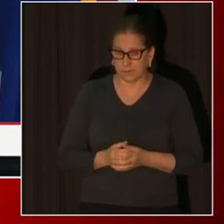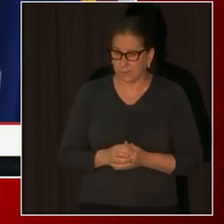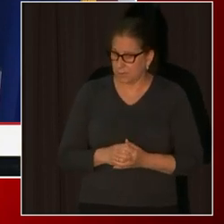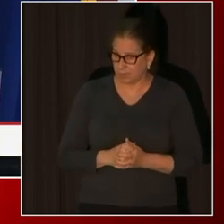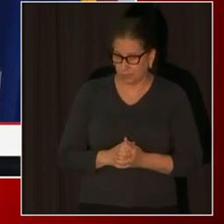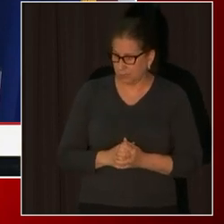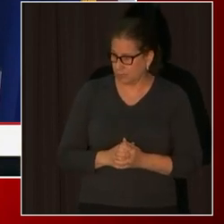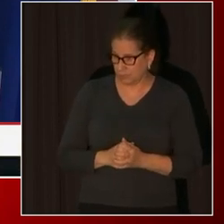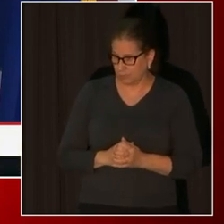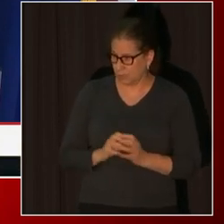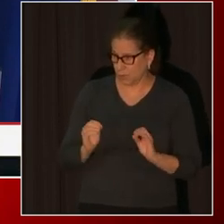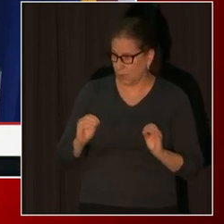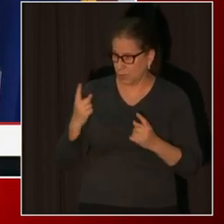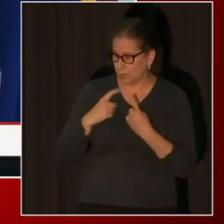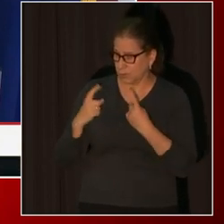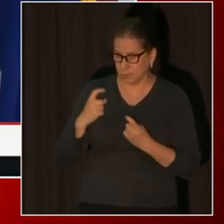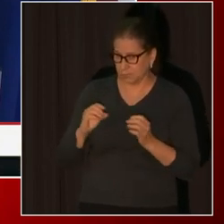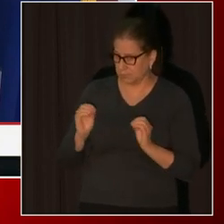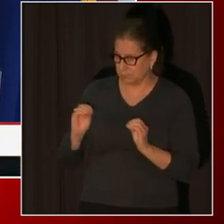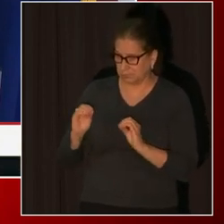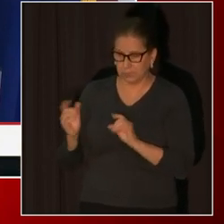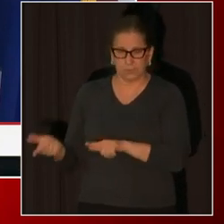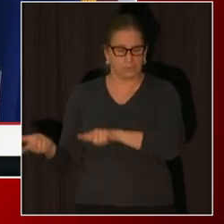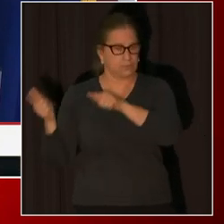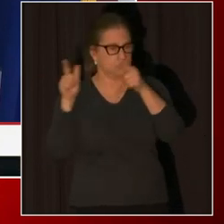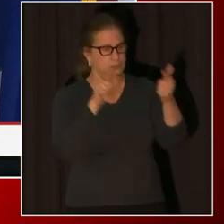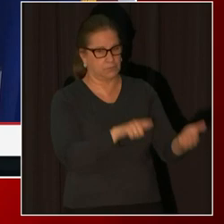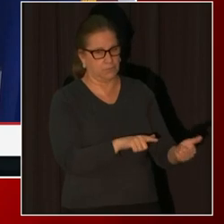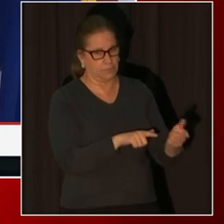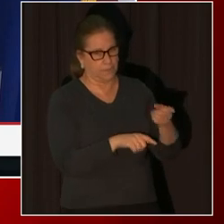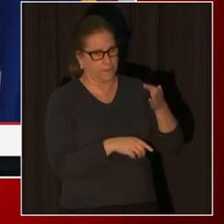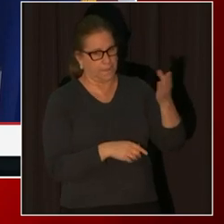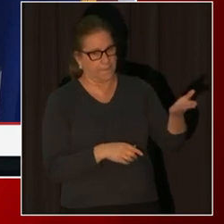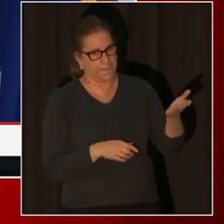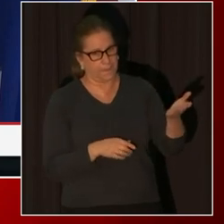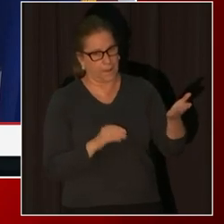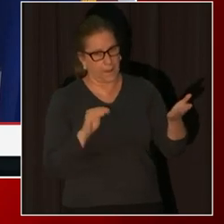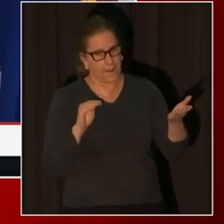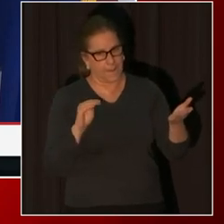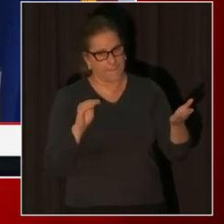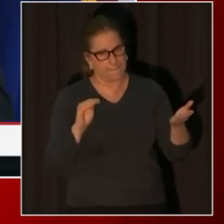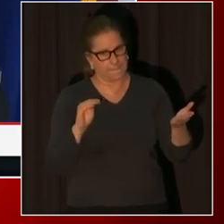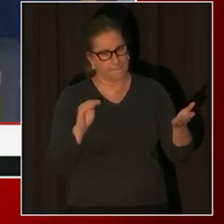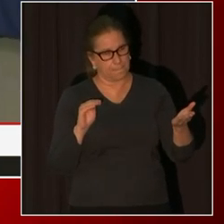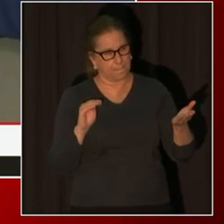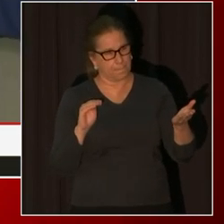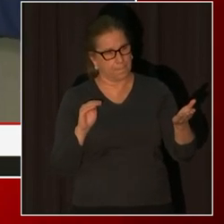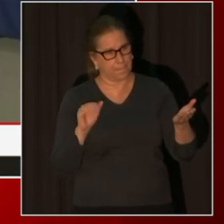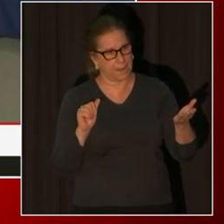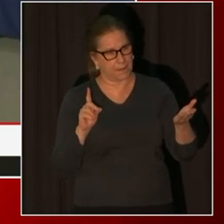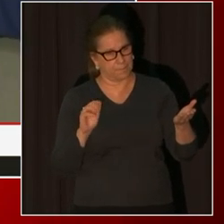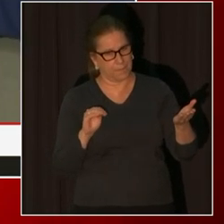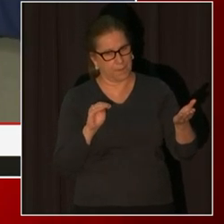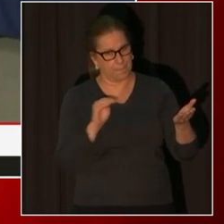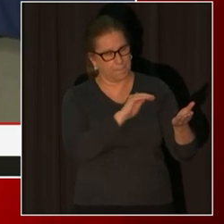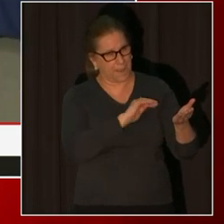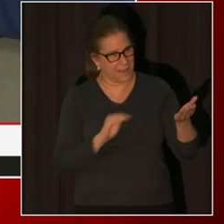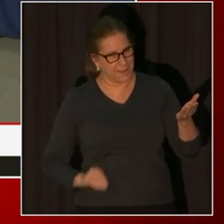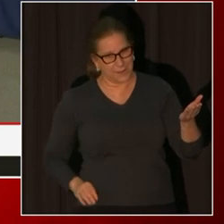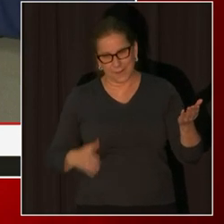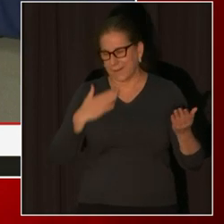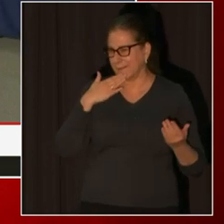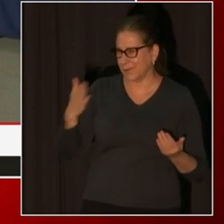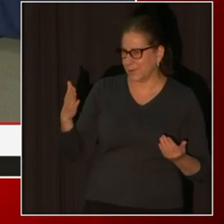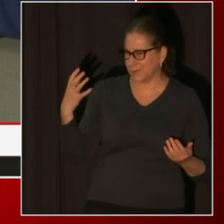questions, then we'll turn to you, Madam Mayor. And if there are questions later, I'm happy to take them. Thank you, Chairman. Thank you,